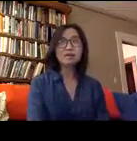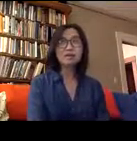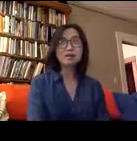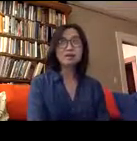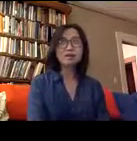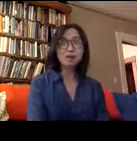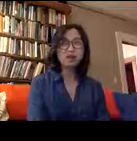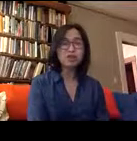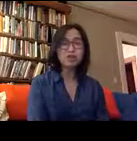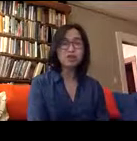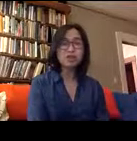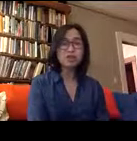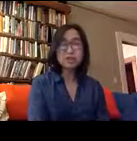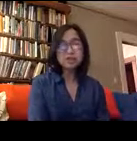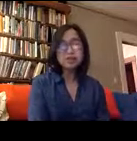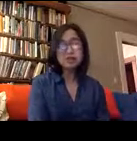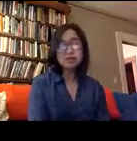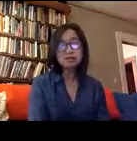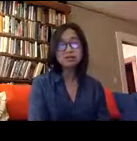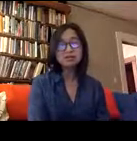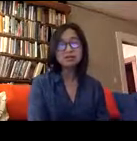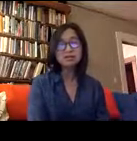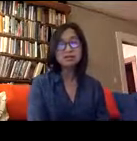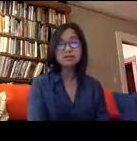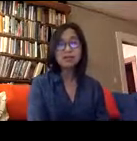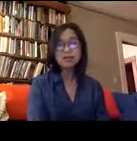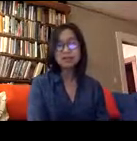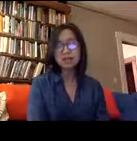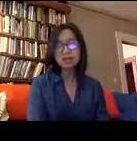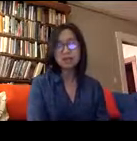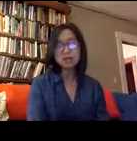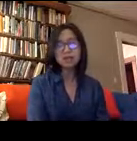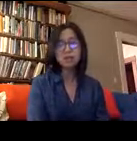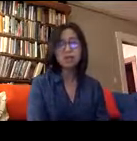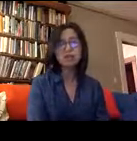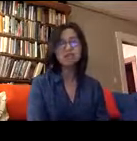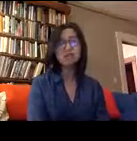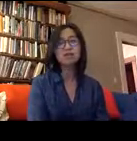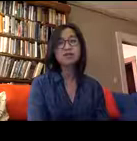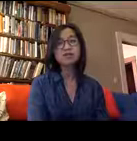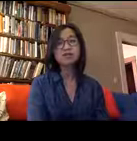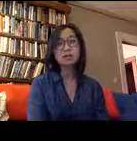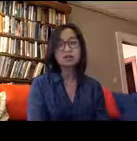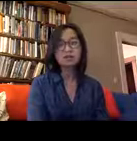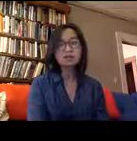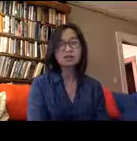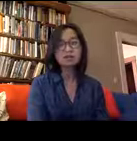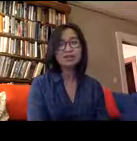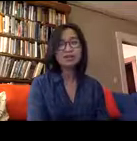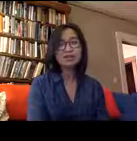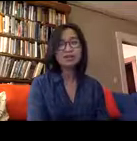in March 16, there's an Asian hate crime and massacre